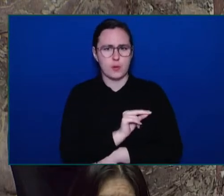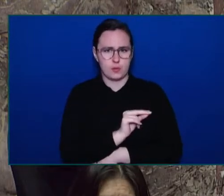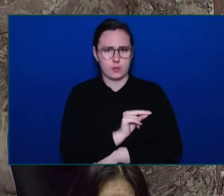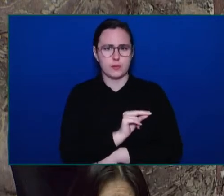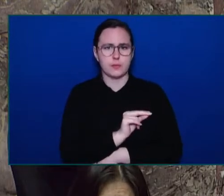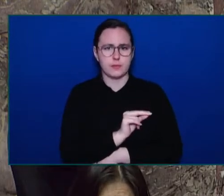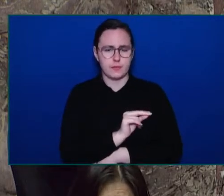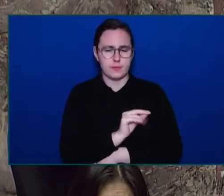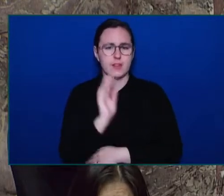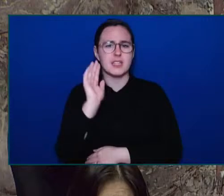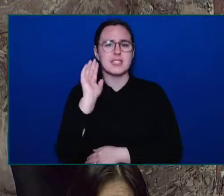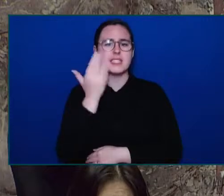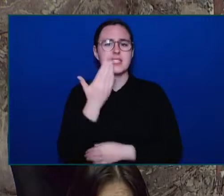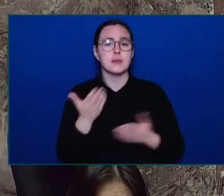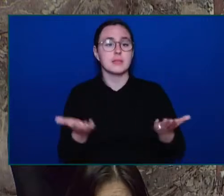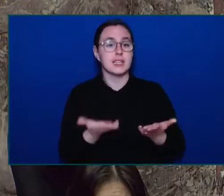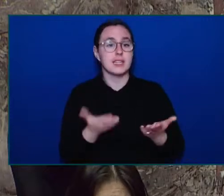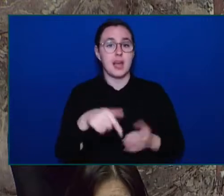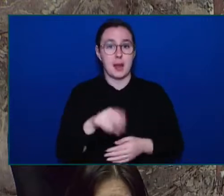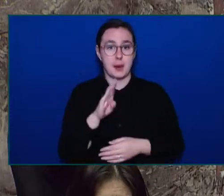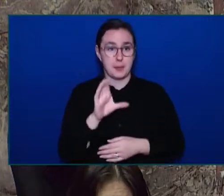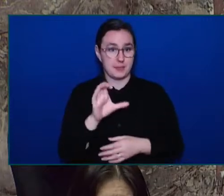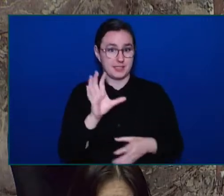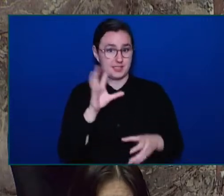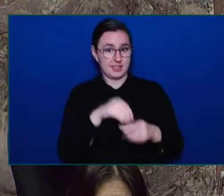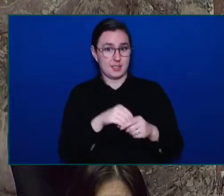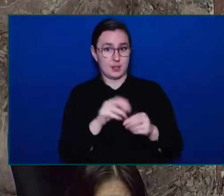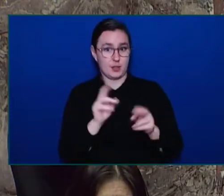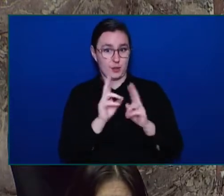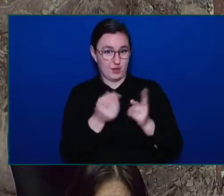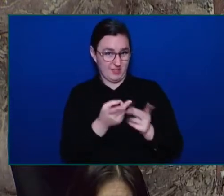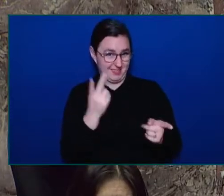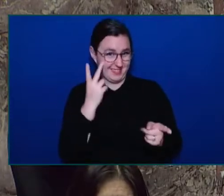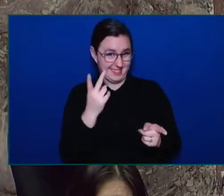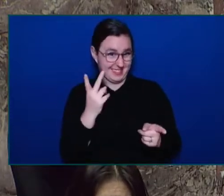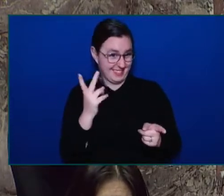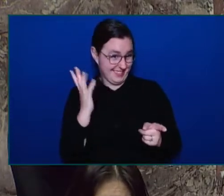to repatriate contracts throughout the healthcare system.